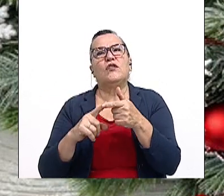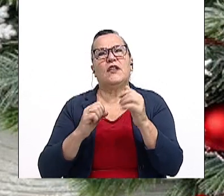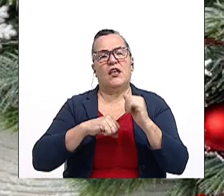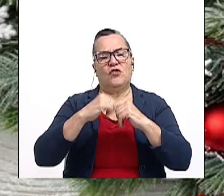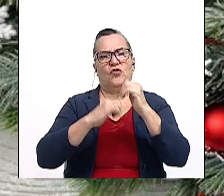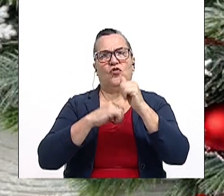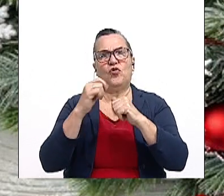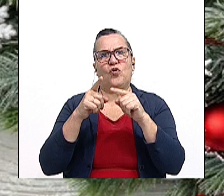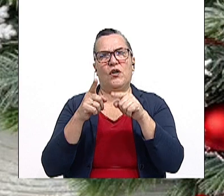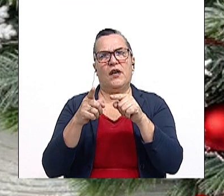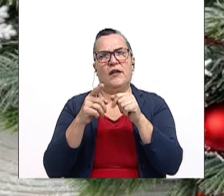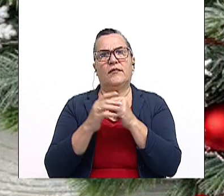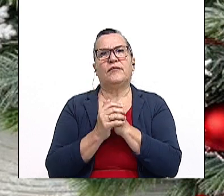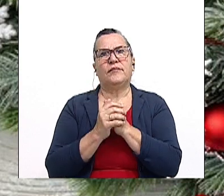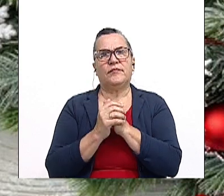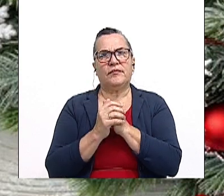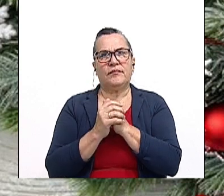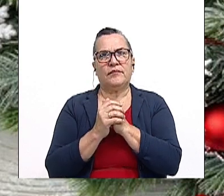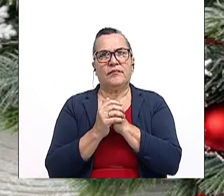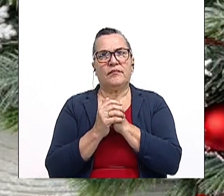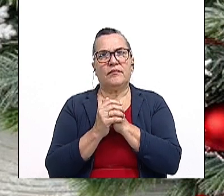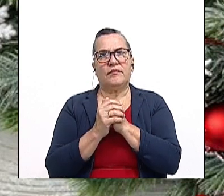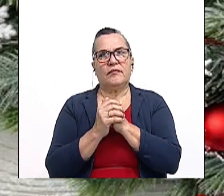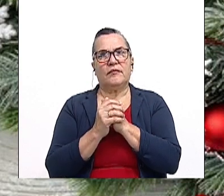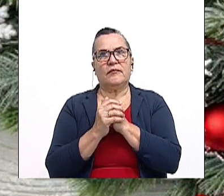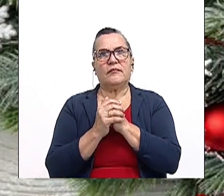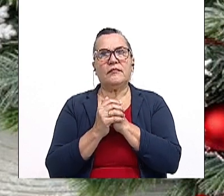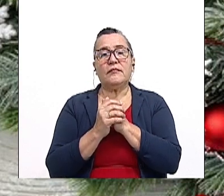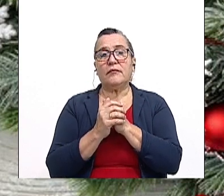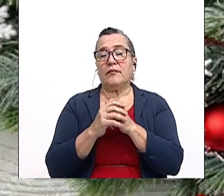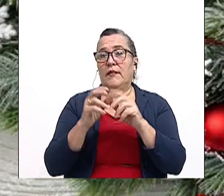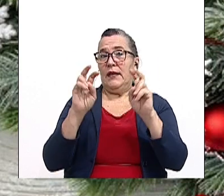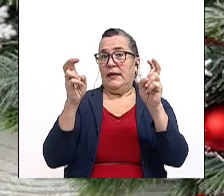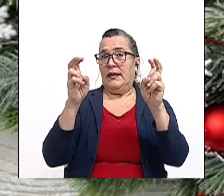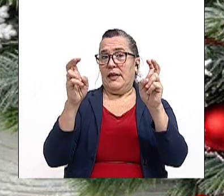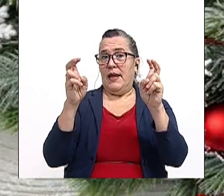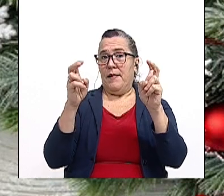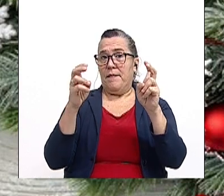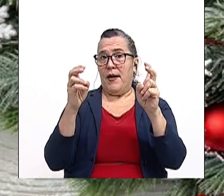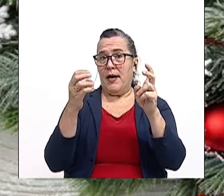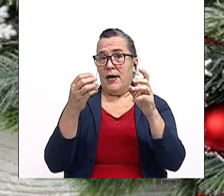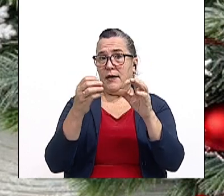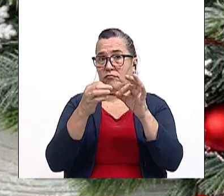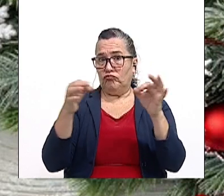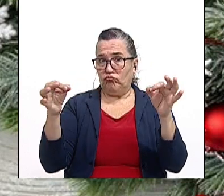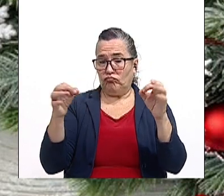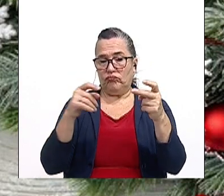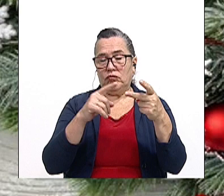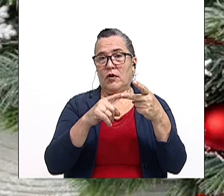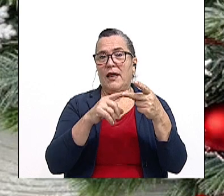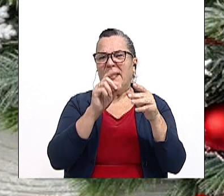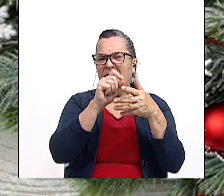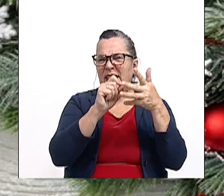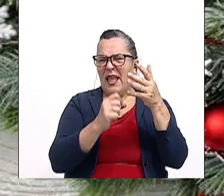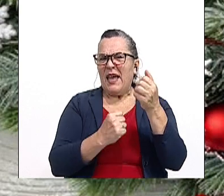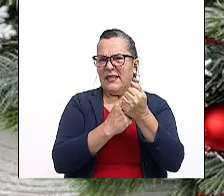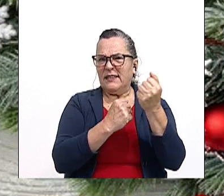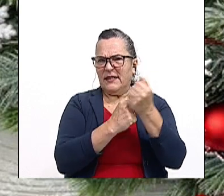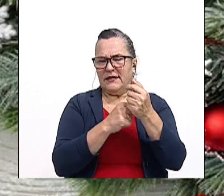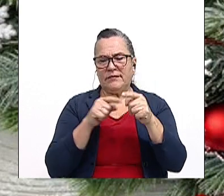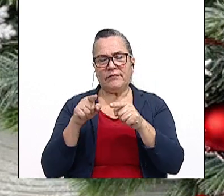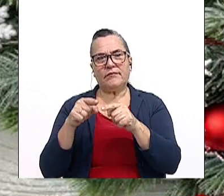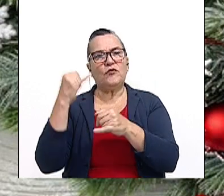of an expository paragraph? Okay, it has topic sentence, supporting details,